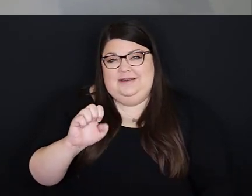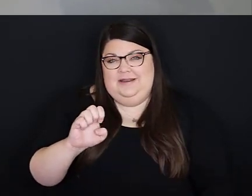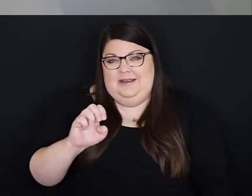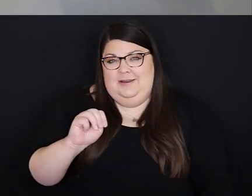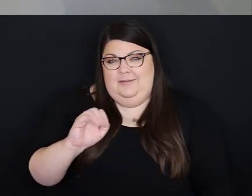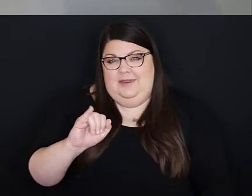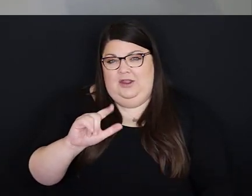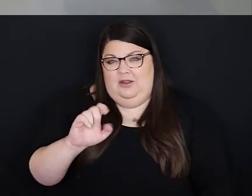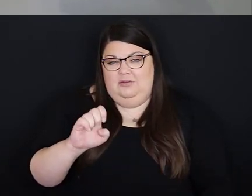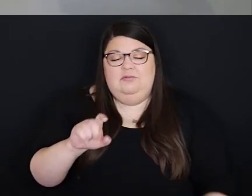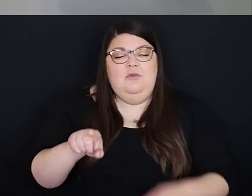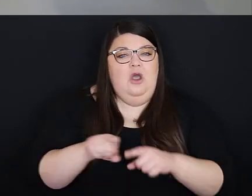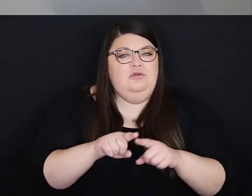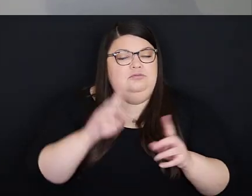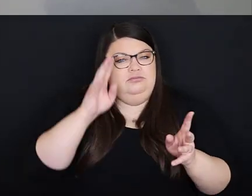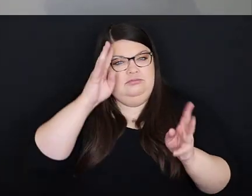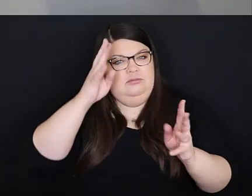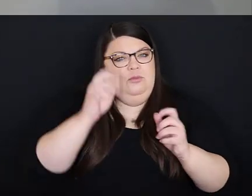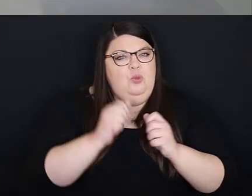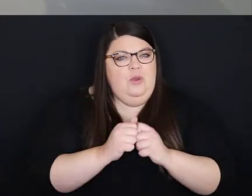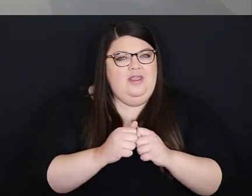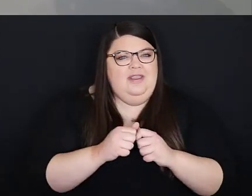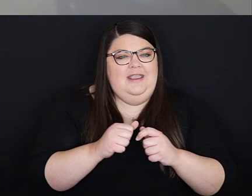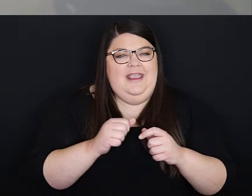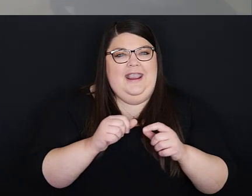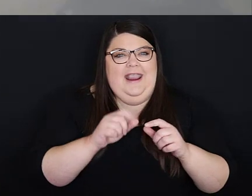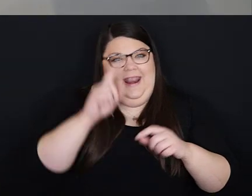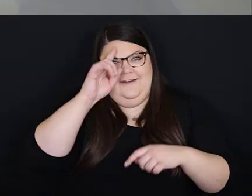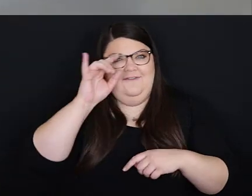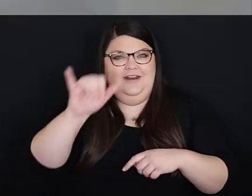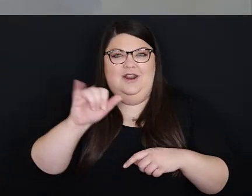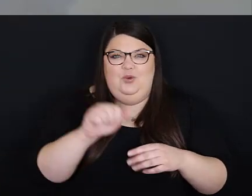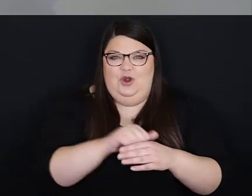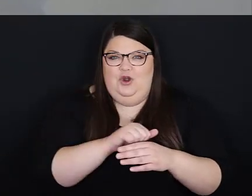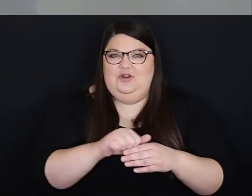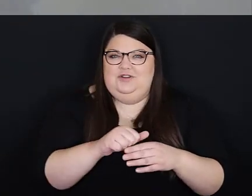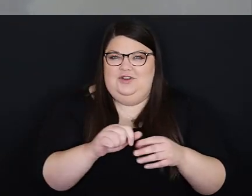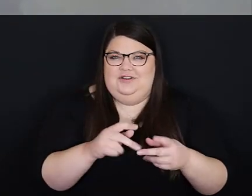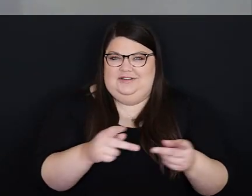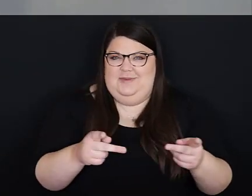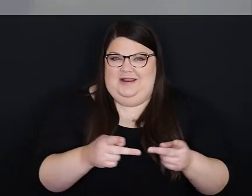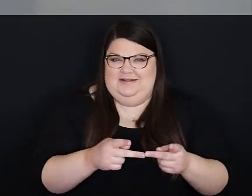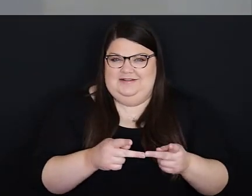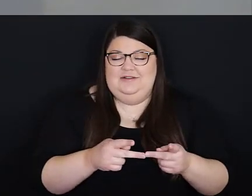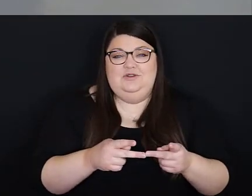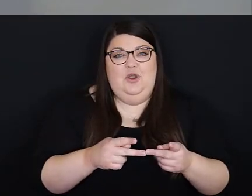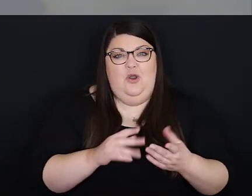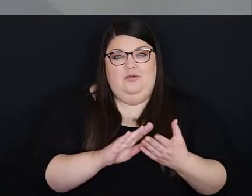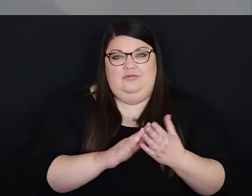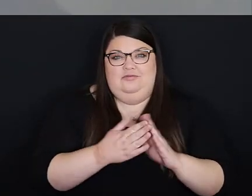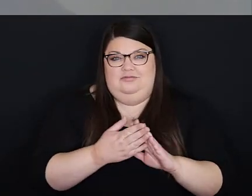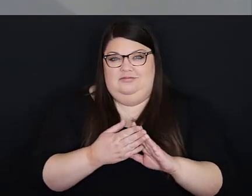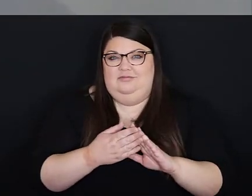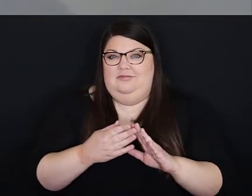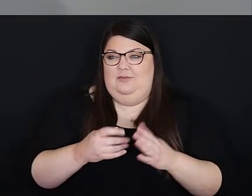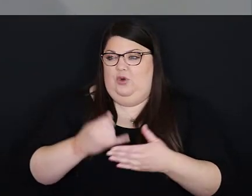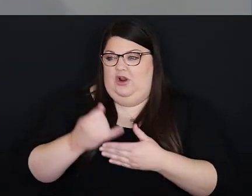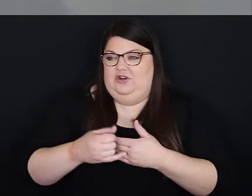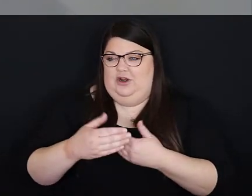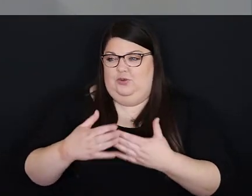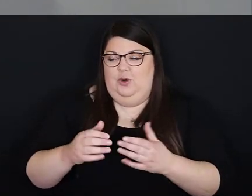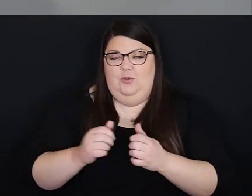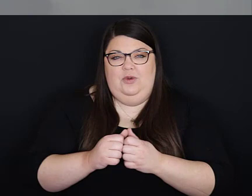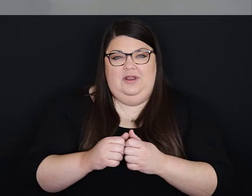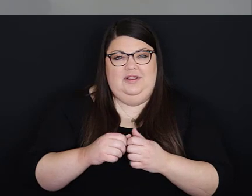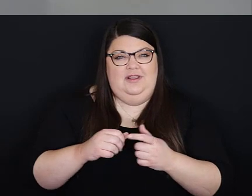this idea of an infinite rehearsal space. So we have turned our project room into a sprung floor with